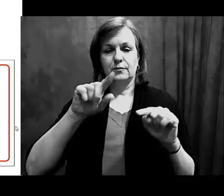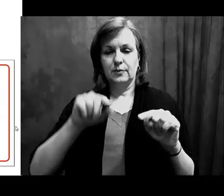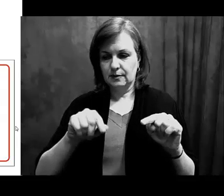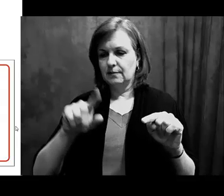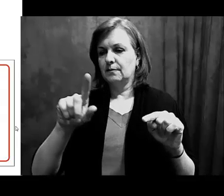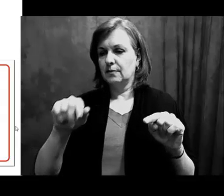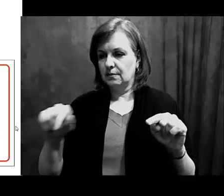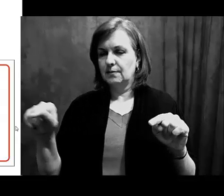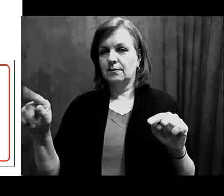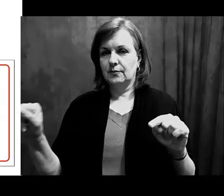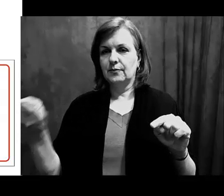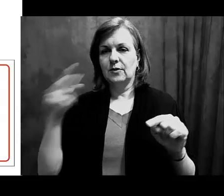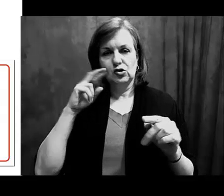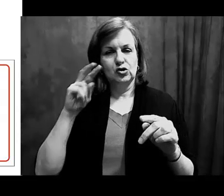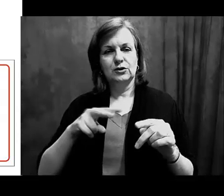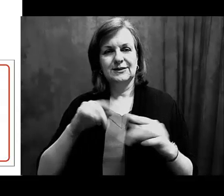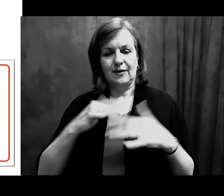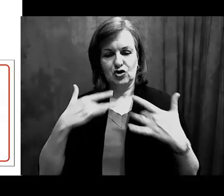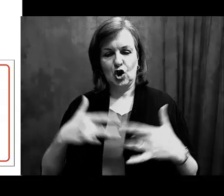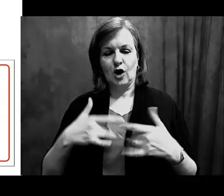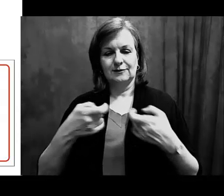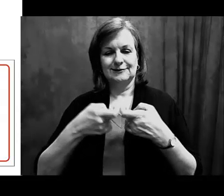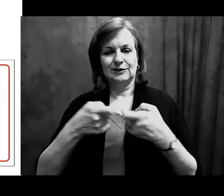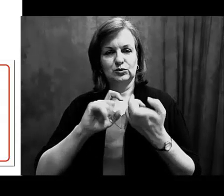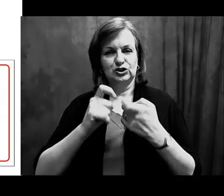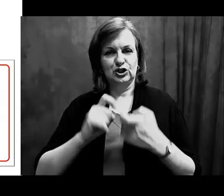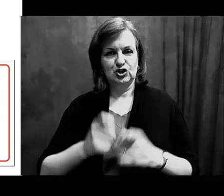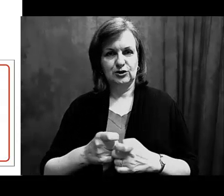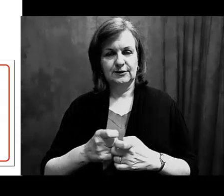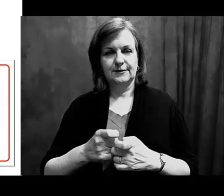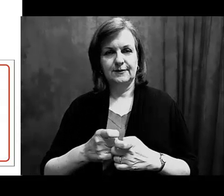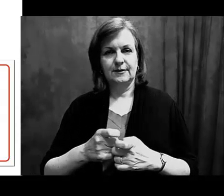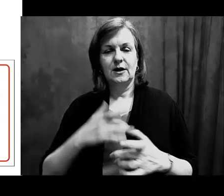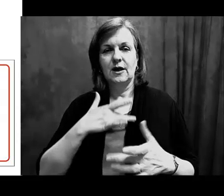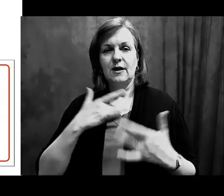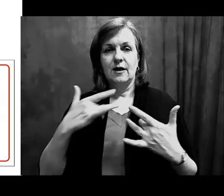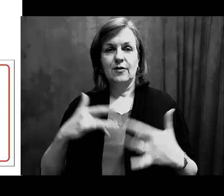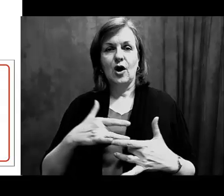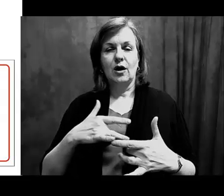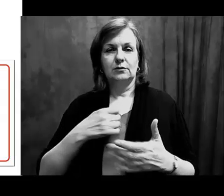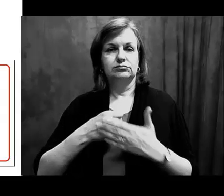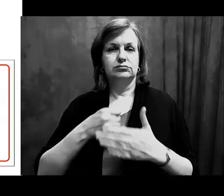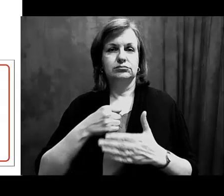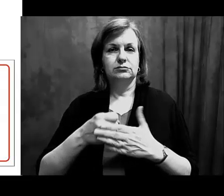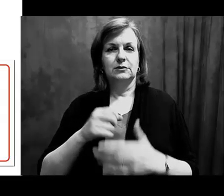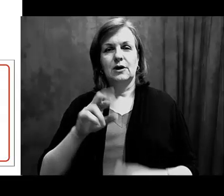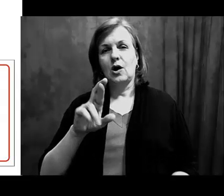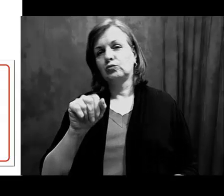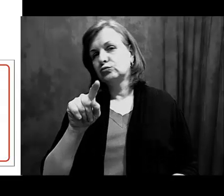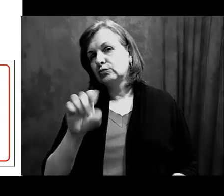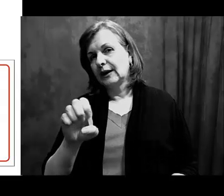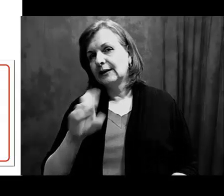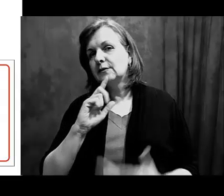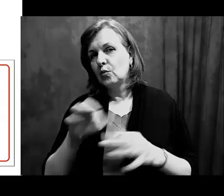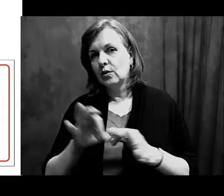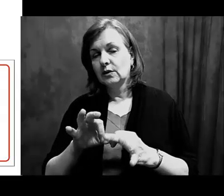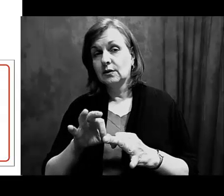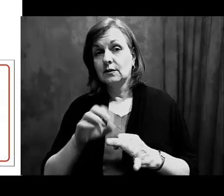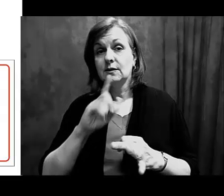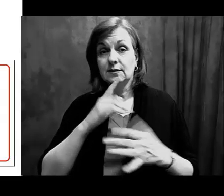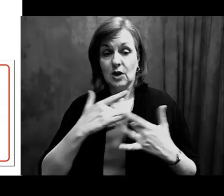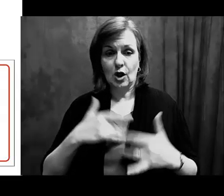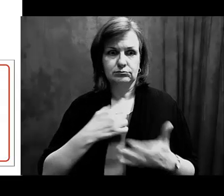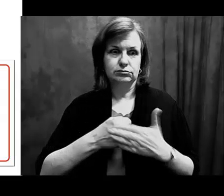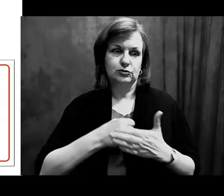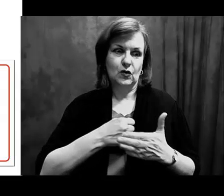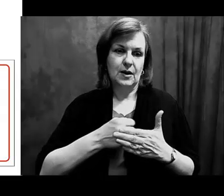looks at the electrical changes in the heart. The heart rate we look at as being critical. Is your